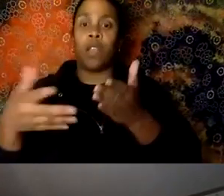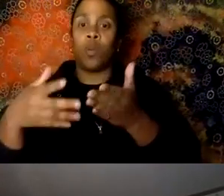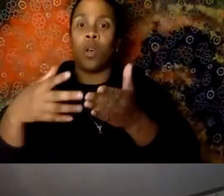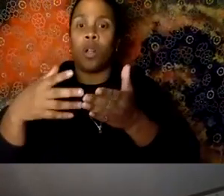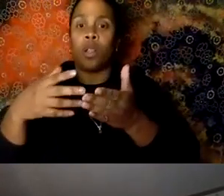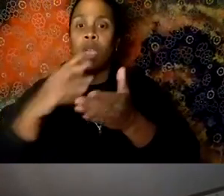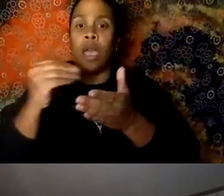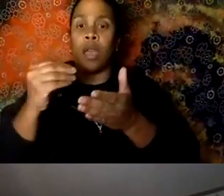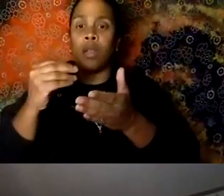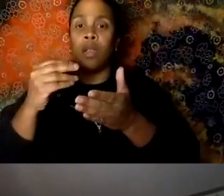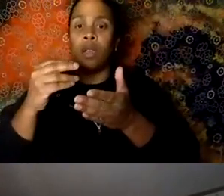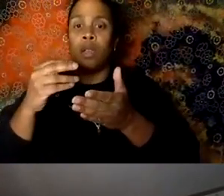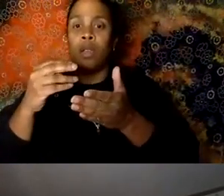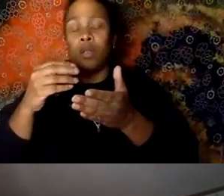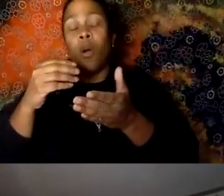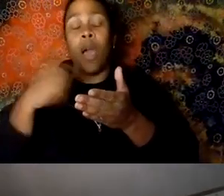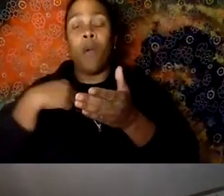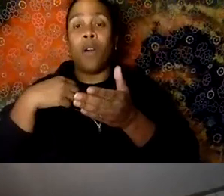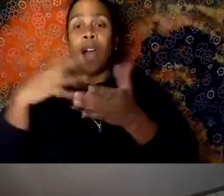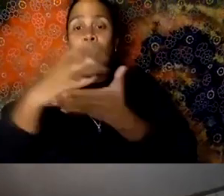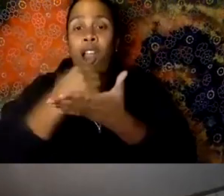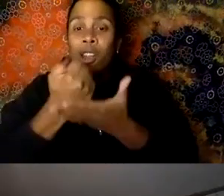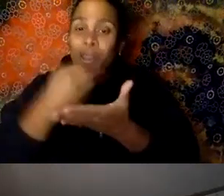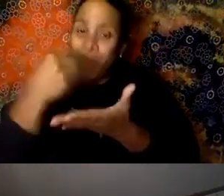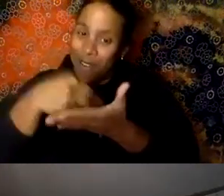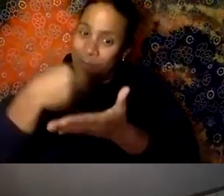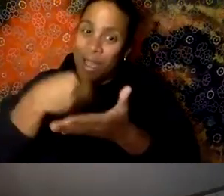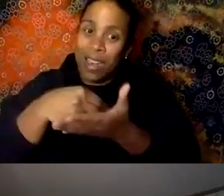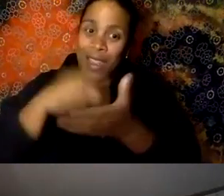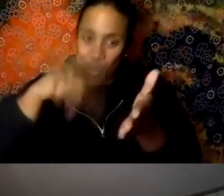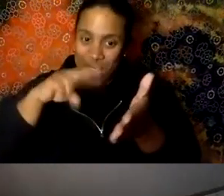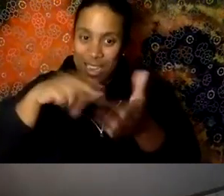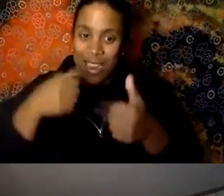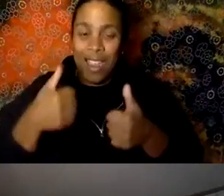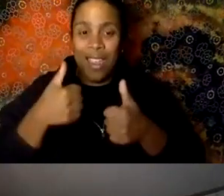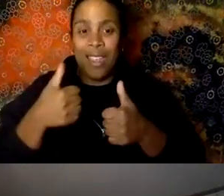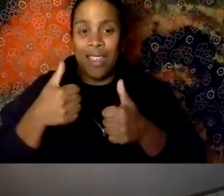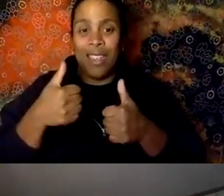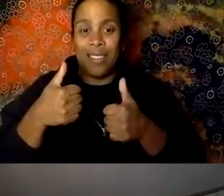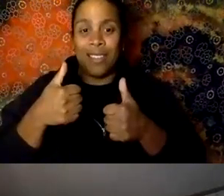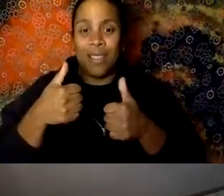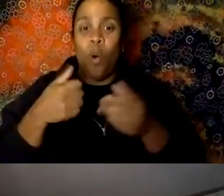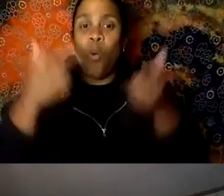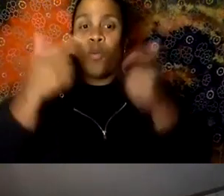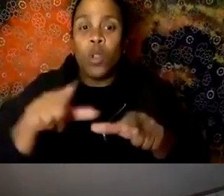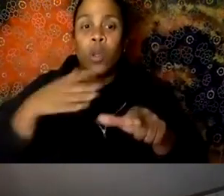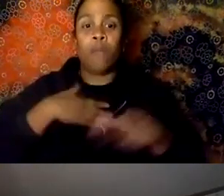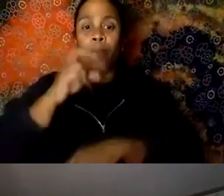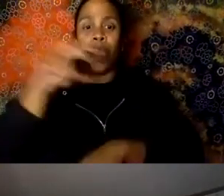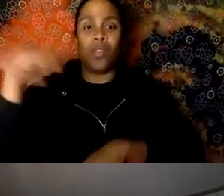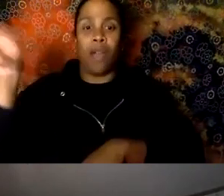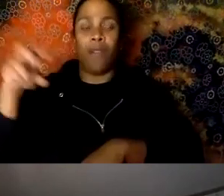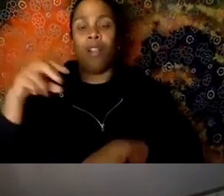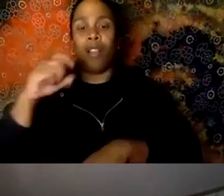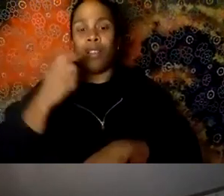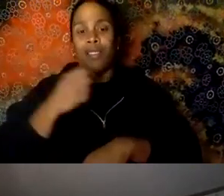little bit of income, which is, and that's a scary thing for me. So I'll have a little bit of income as I travel, extra income, I should say, because I